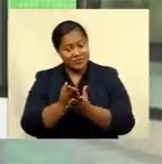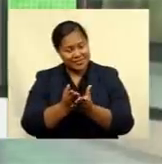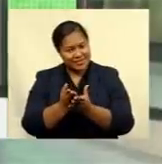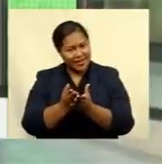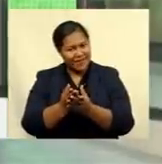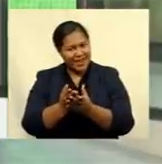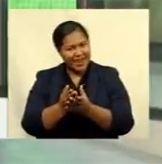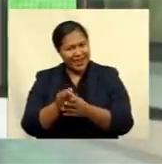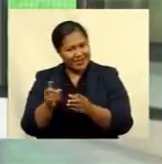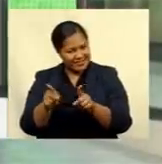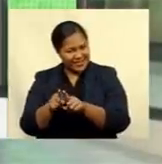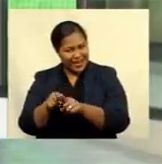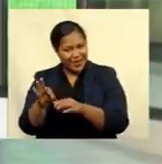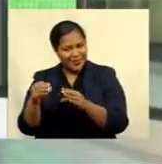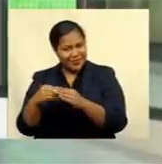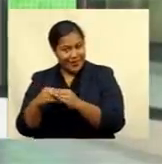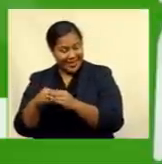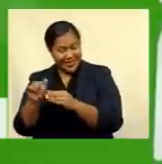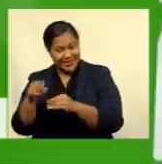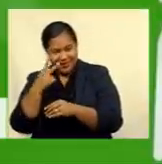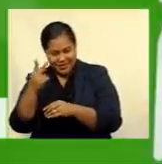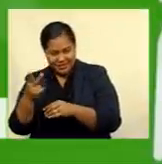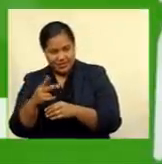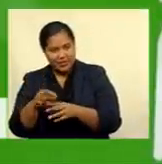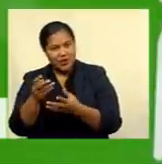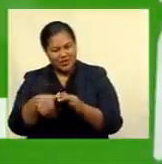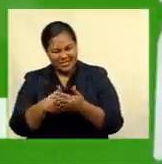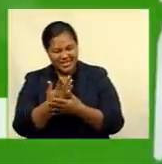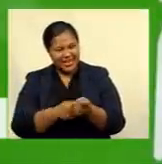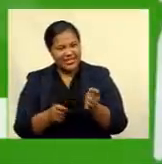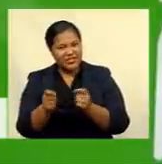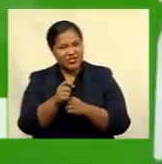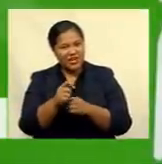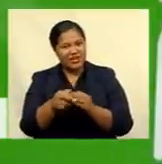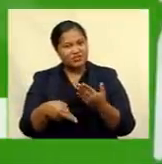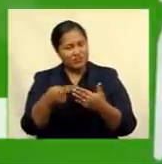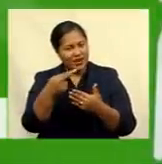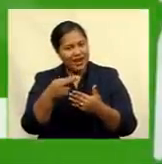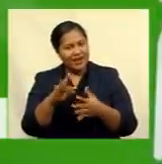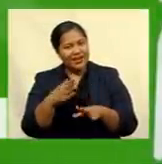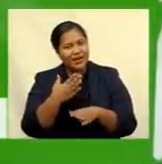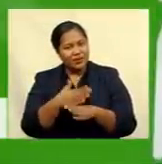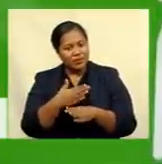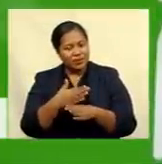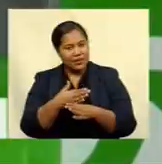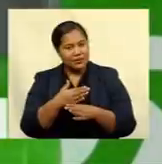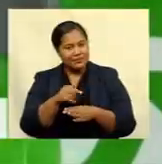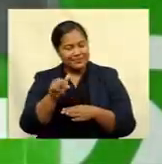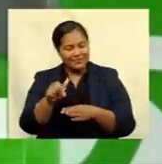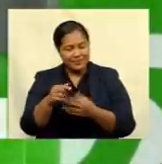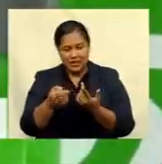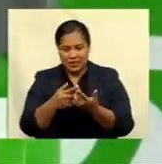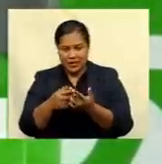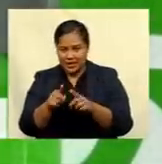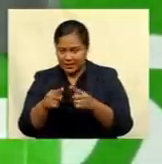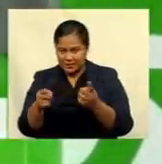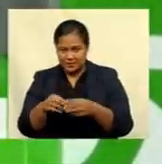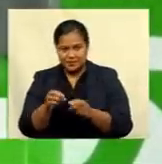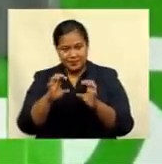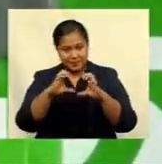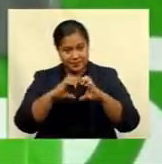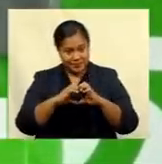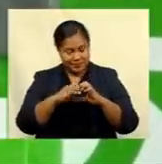channel for internet banking, daily foreign exchange rates, safety and operational notices, among other things. BSP